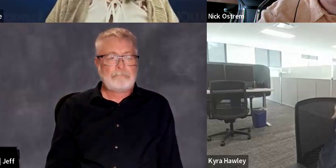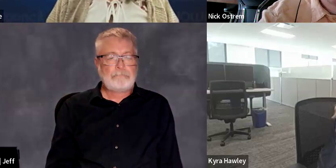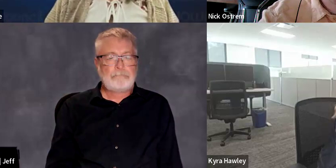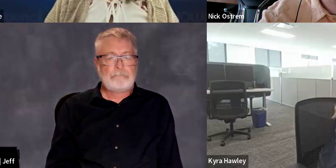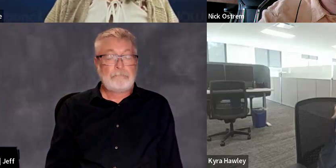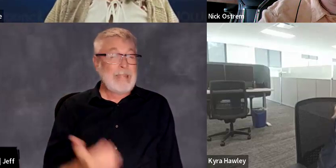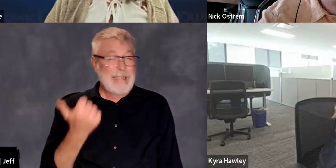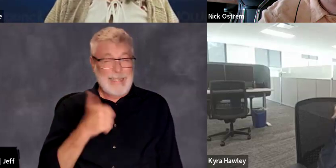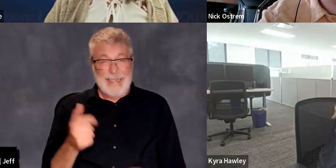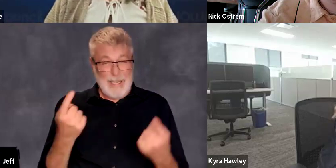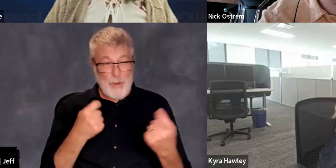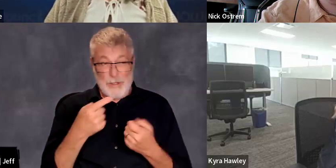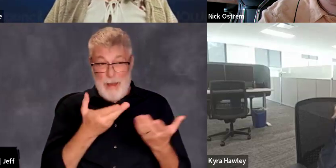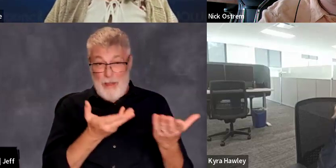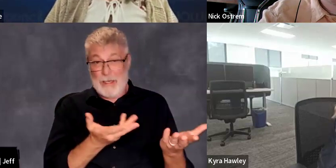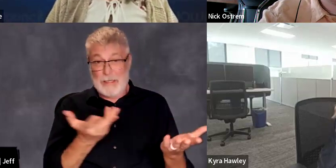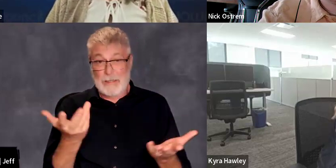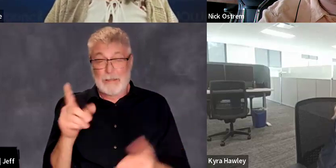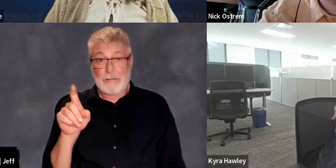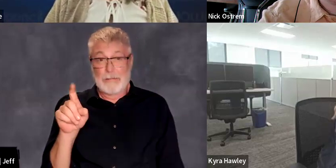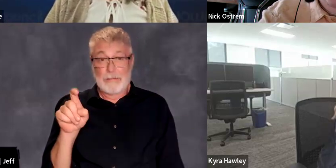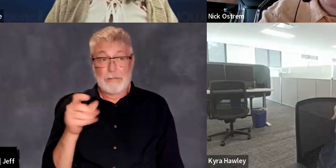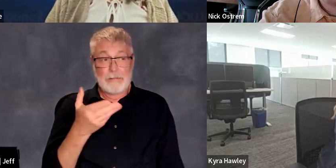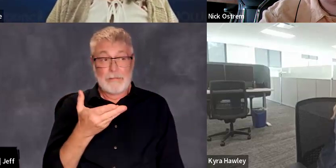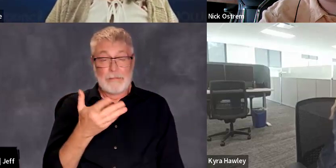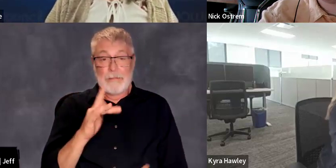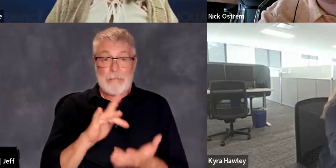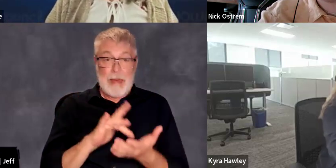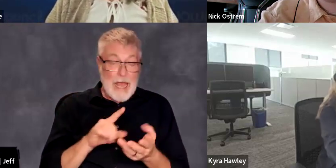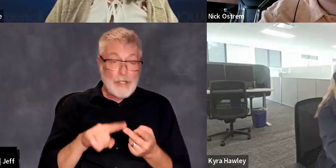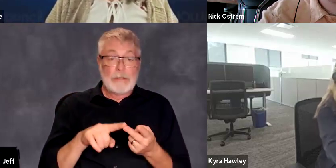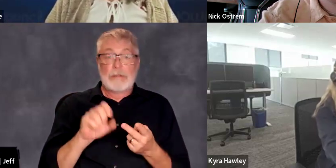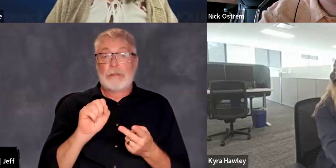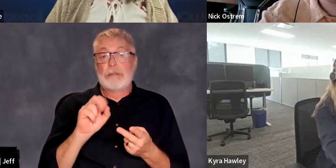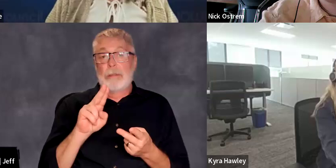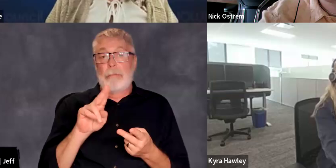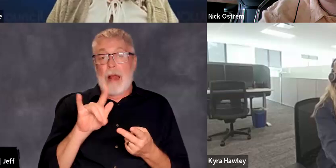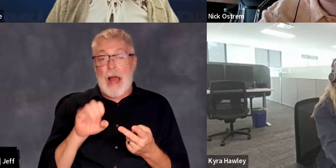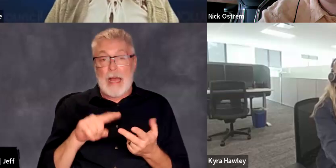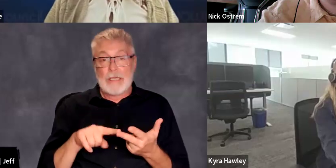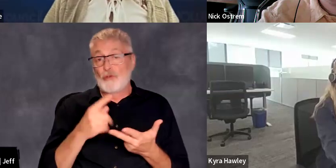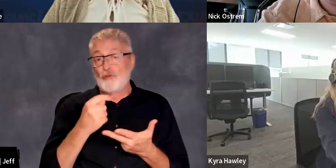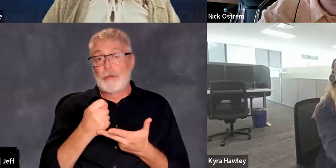Does anybody have any questions about the medications, about the supplies, treatments?